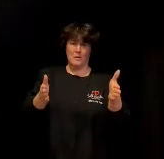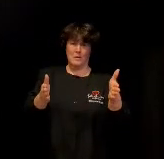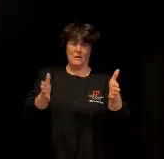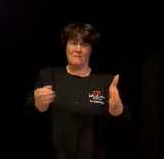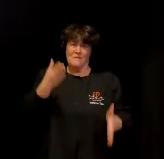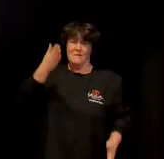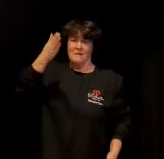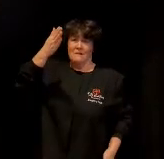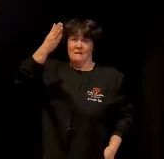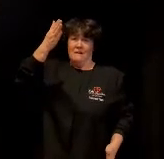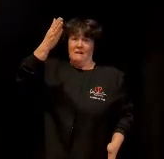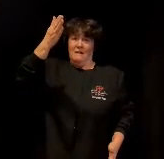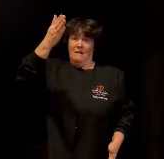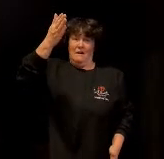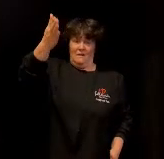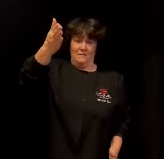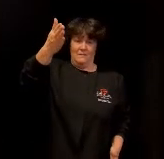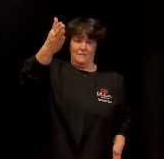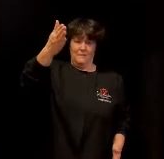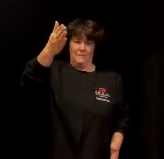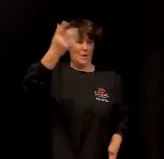I'm going to know you forever. And